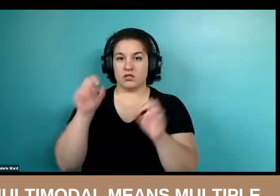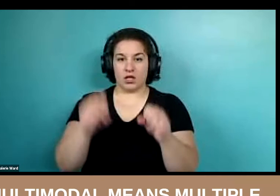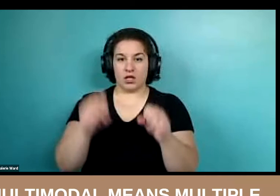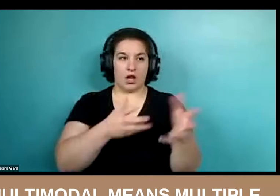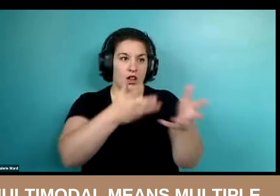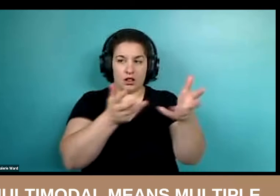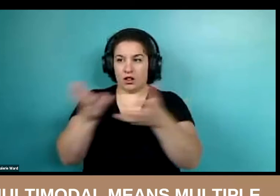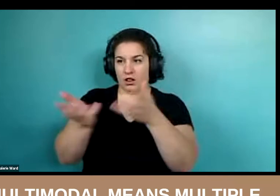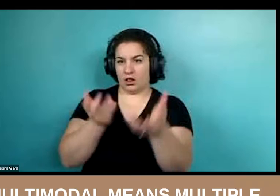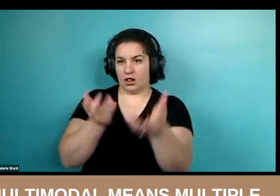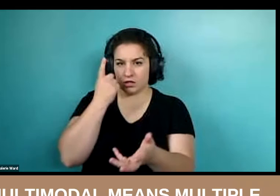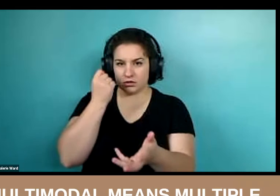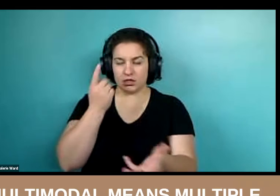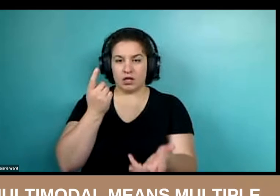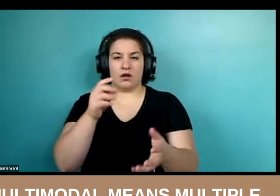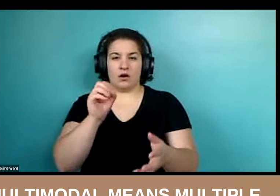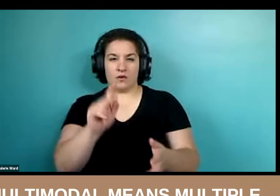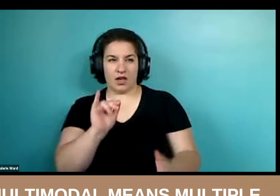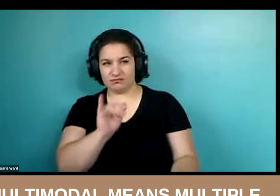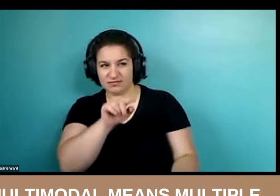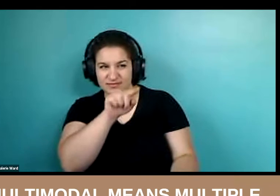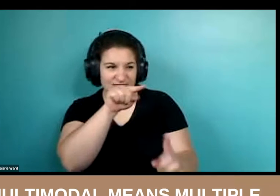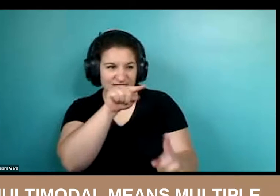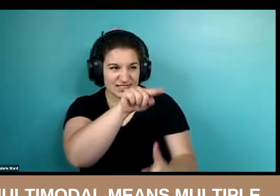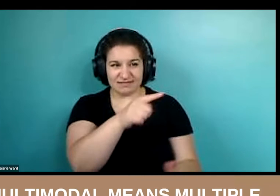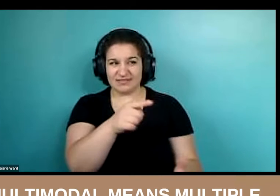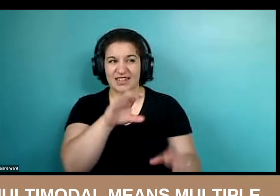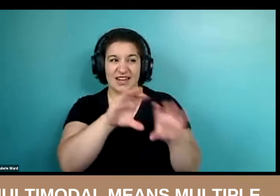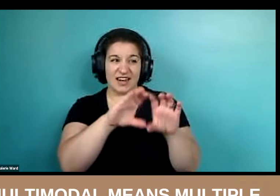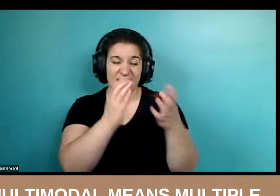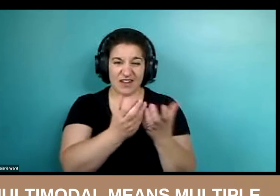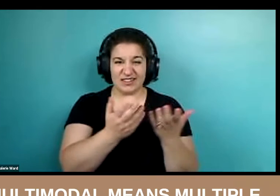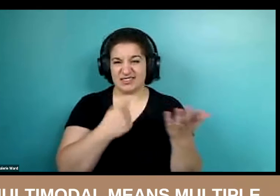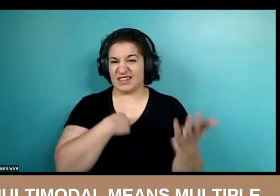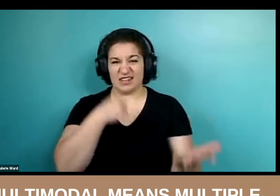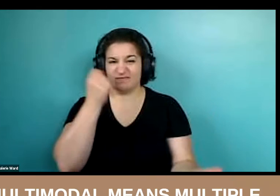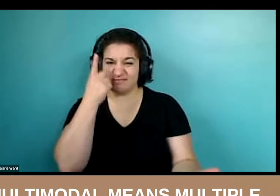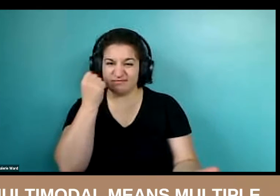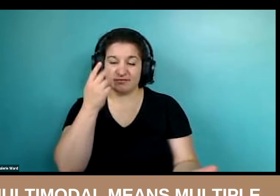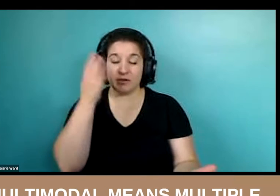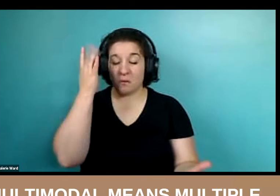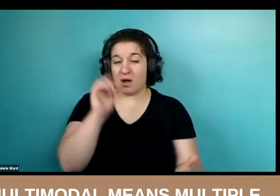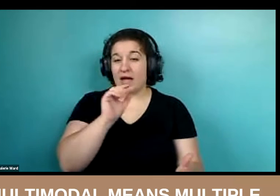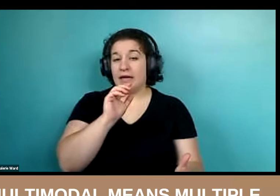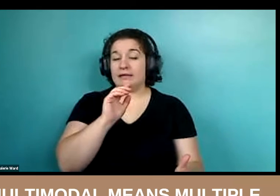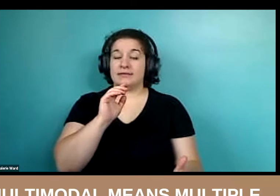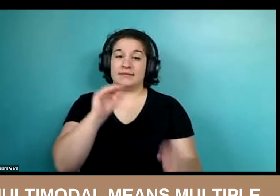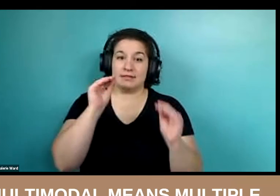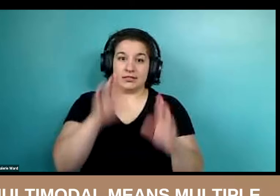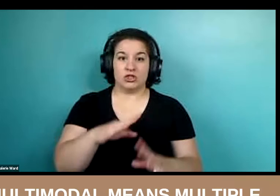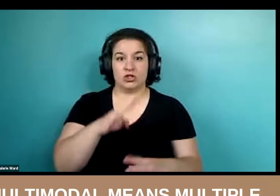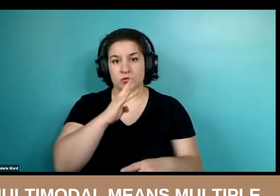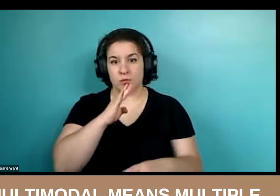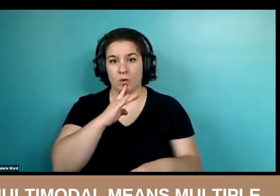didn't quite, understand in class because maybe I spoke too fast, me being the instructor,